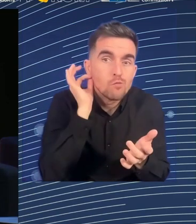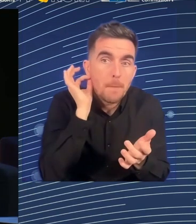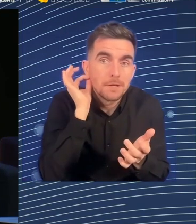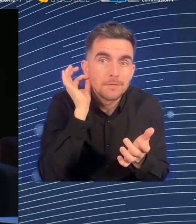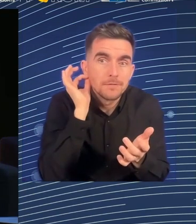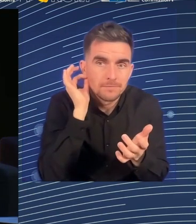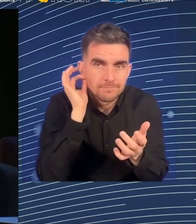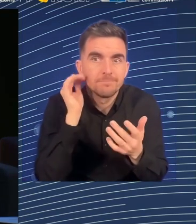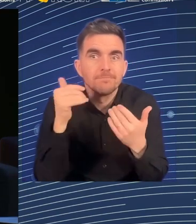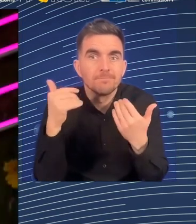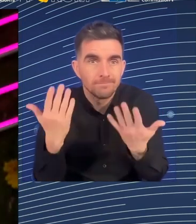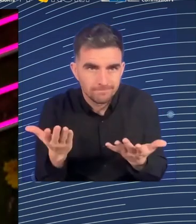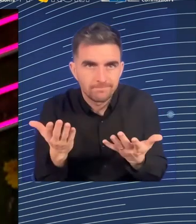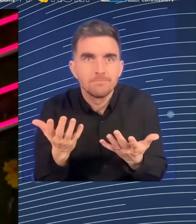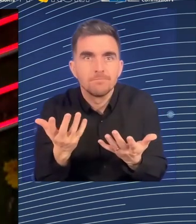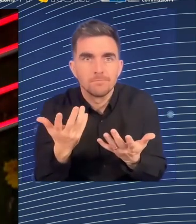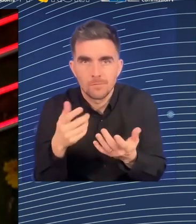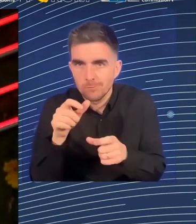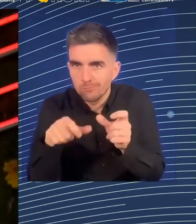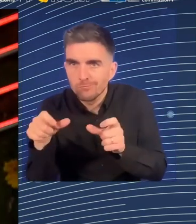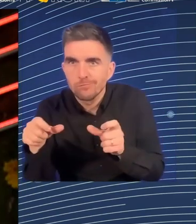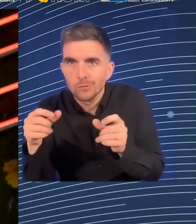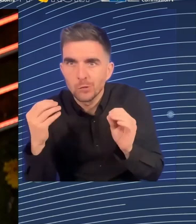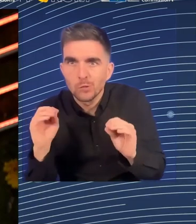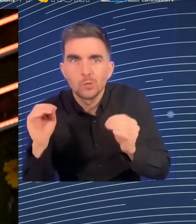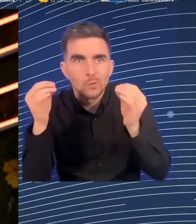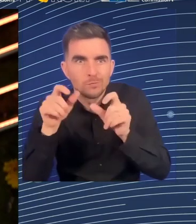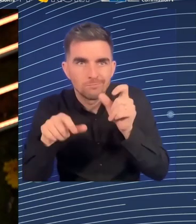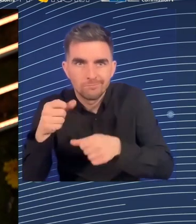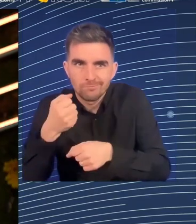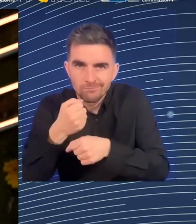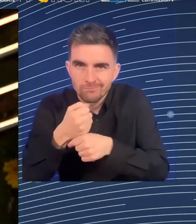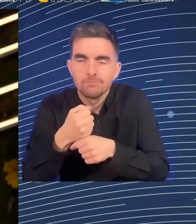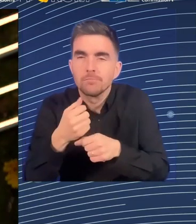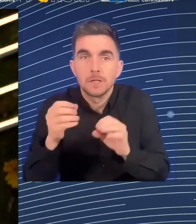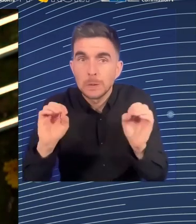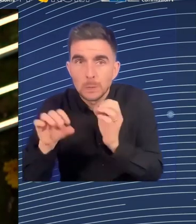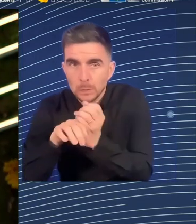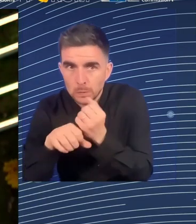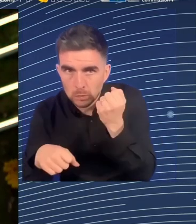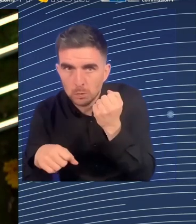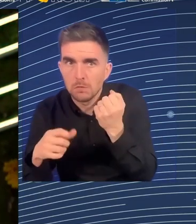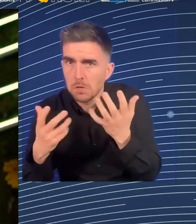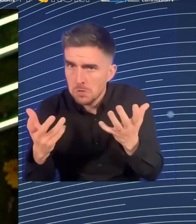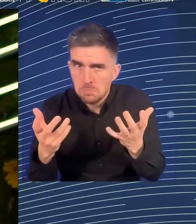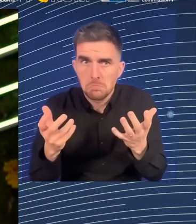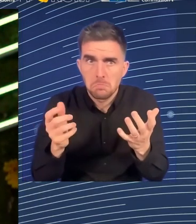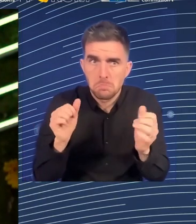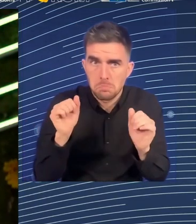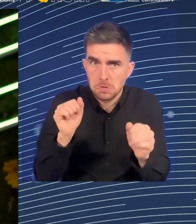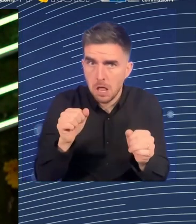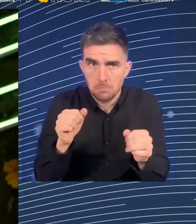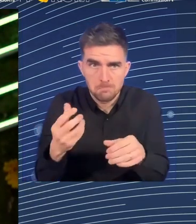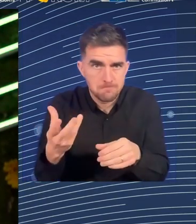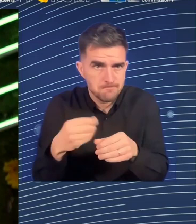are underrepresented. If you take a skills first approach, of course that benefits also to men. I mean, the talent pool of men is increased, but the talent